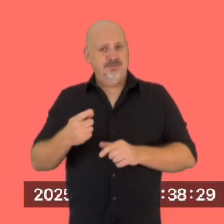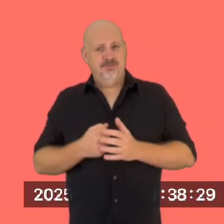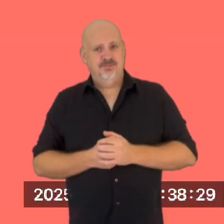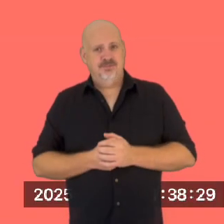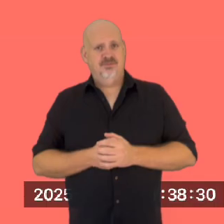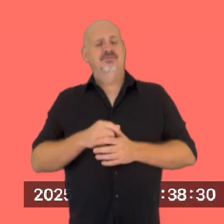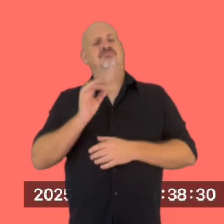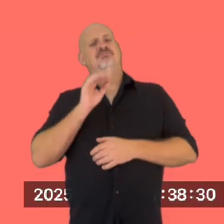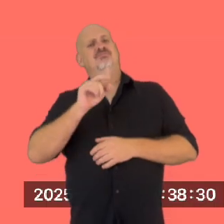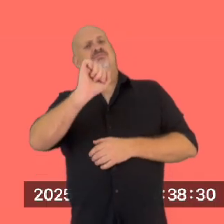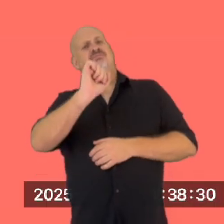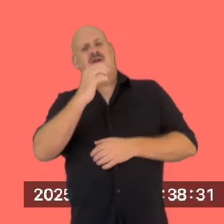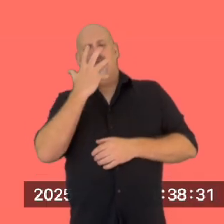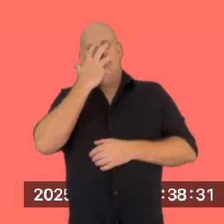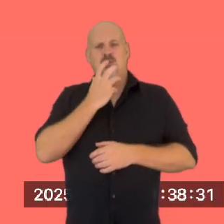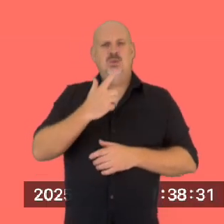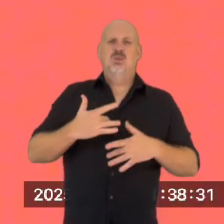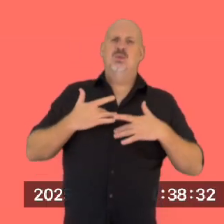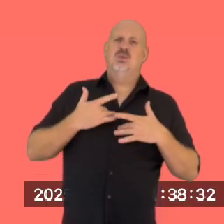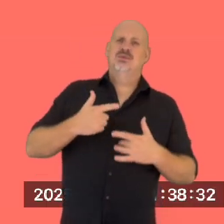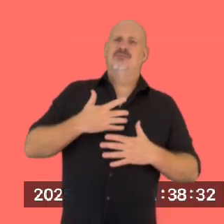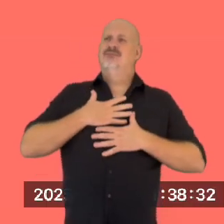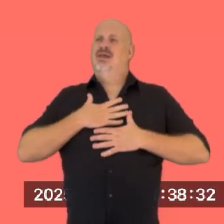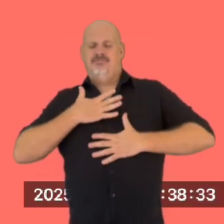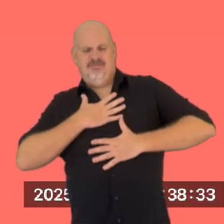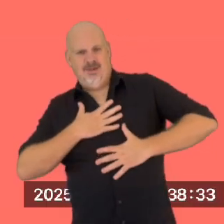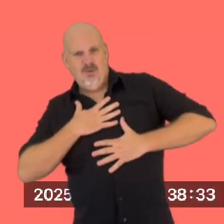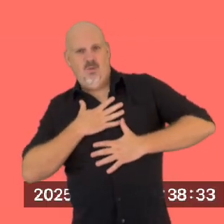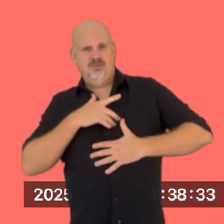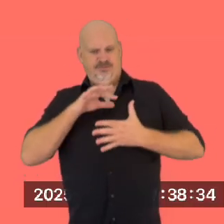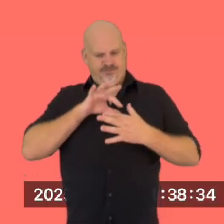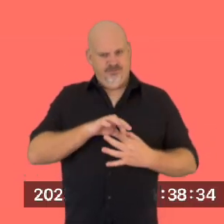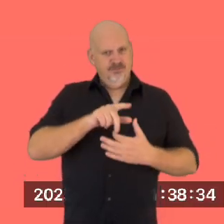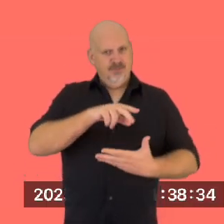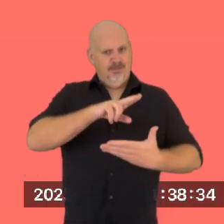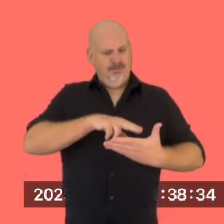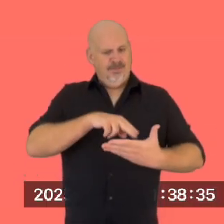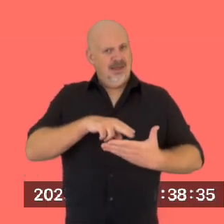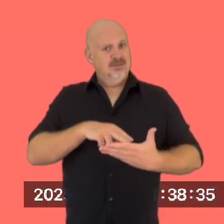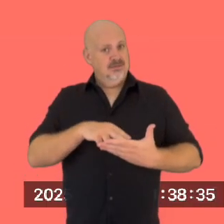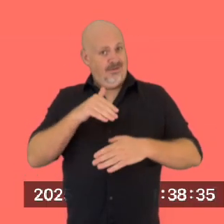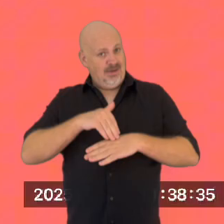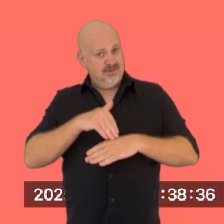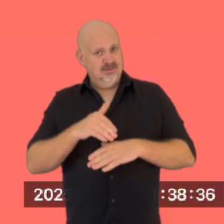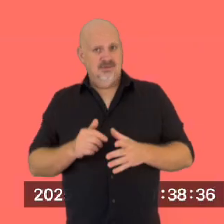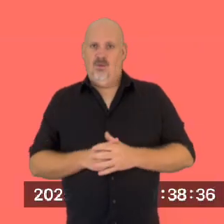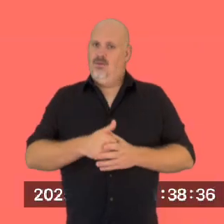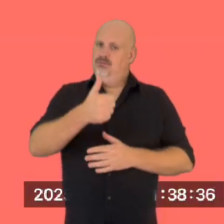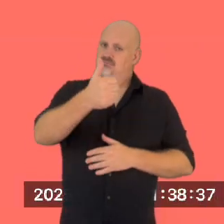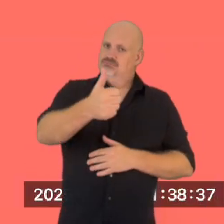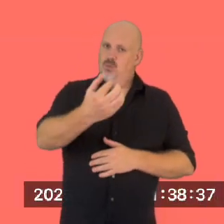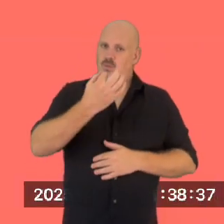from Faza from Indonesia who's asked, how does your personal mood, emotion relate to your resulting